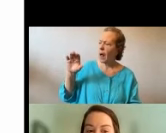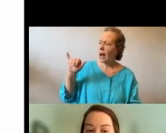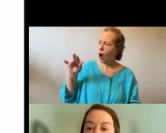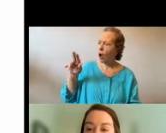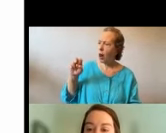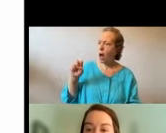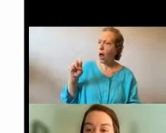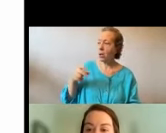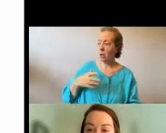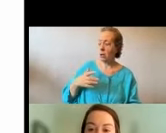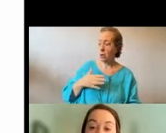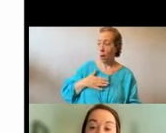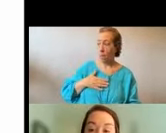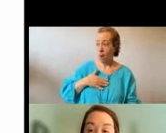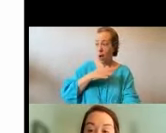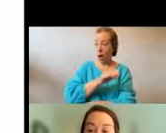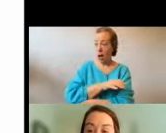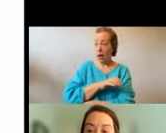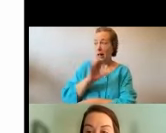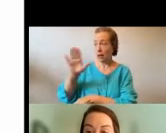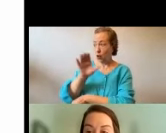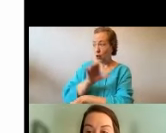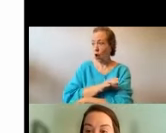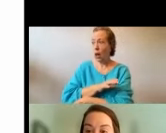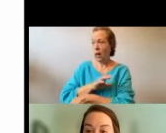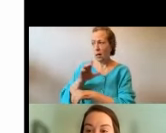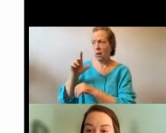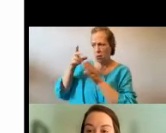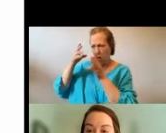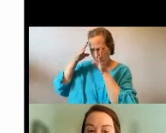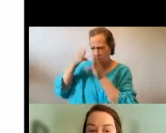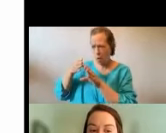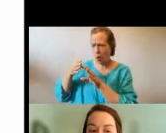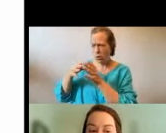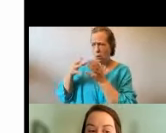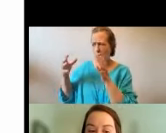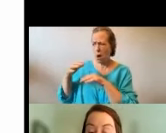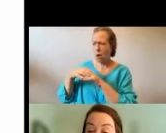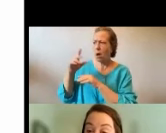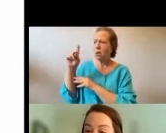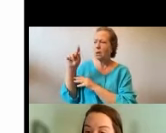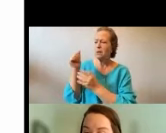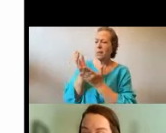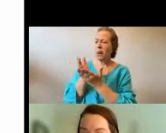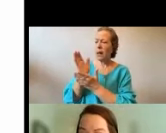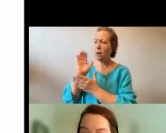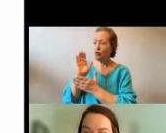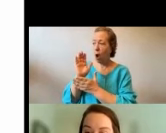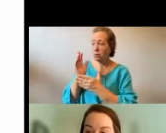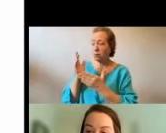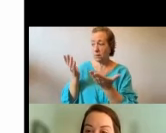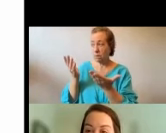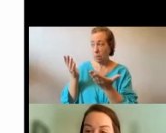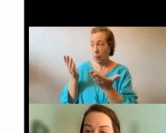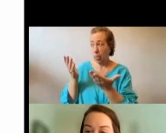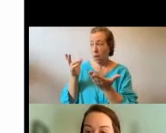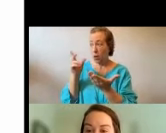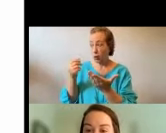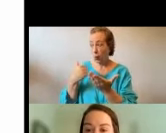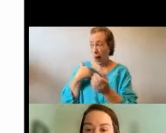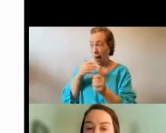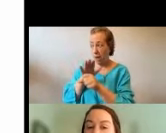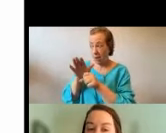and others that do really focus on disability rights. Are there enough of those around the country? Or